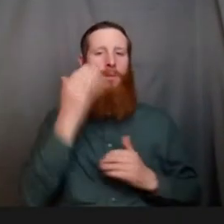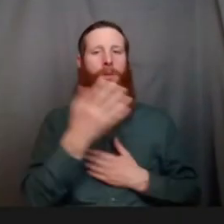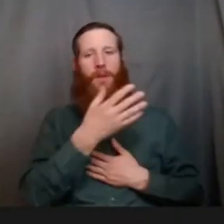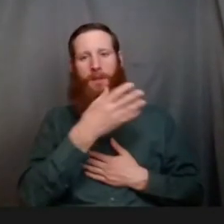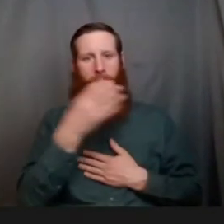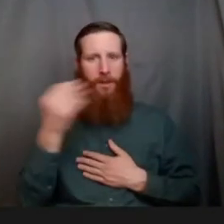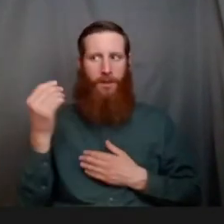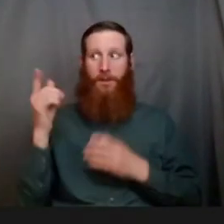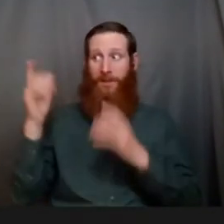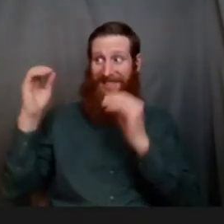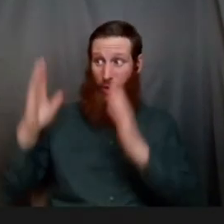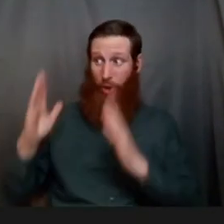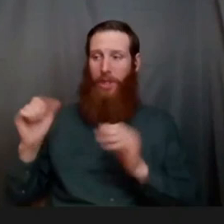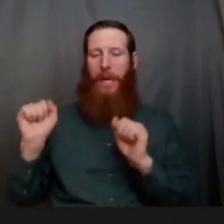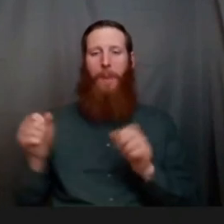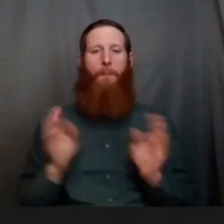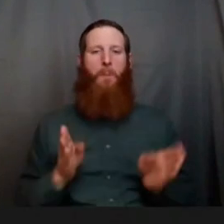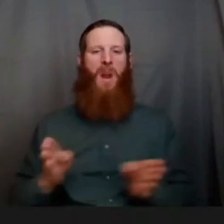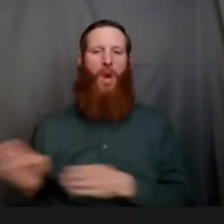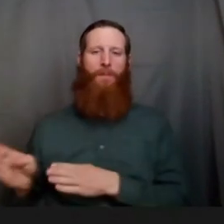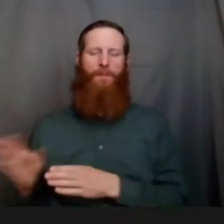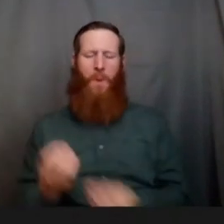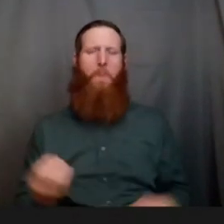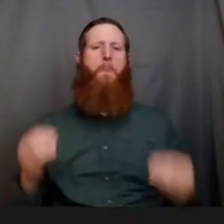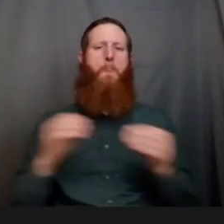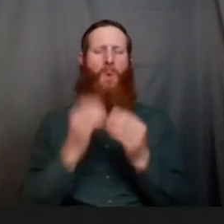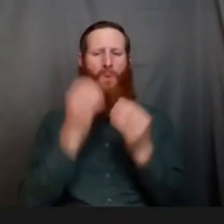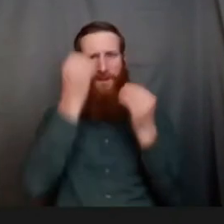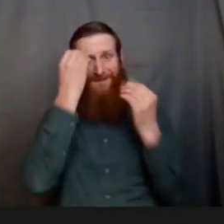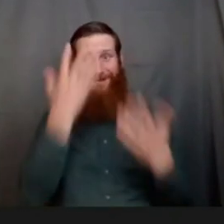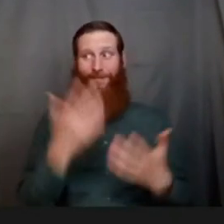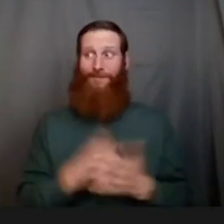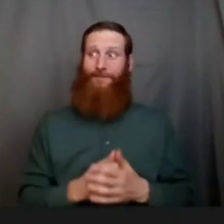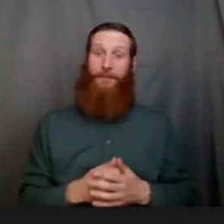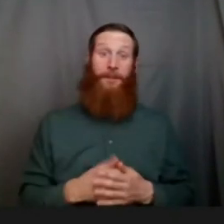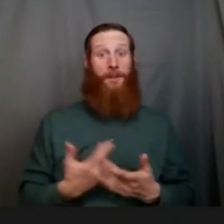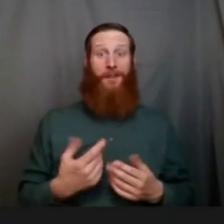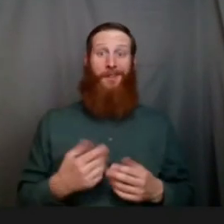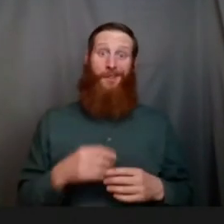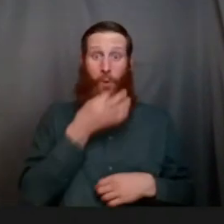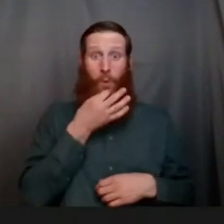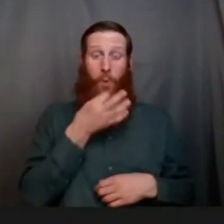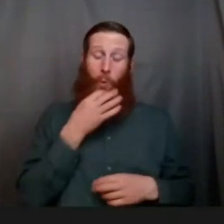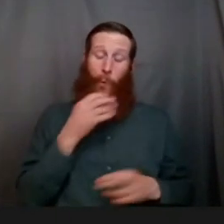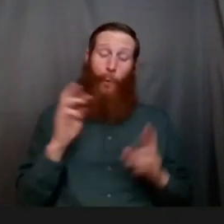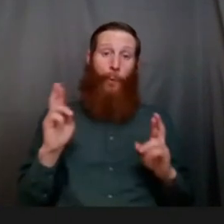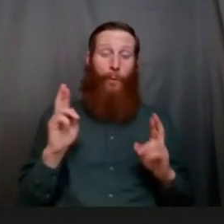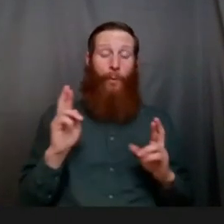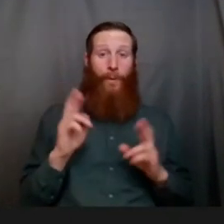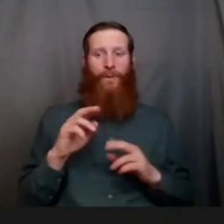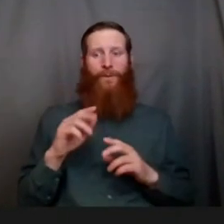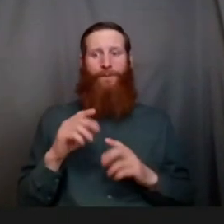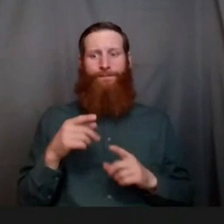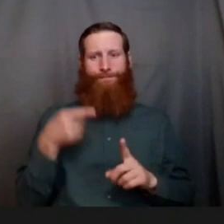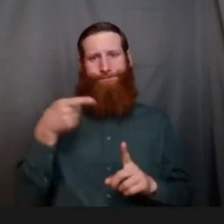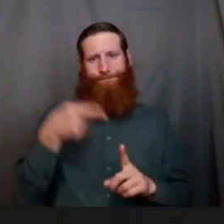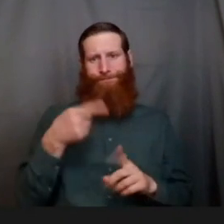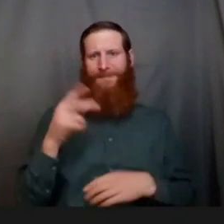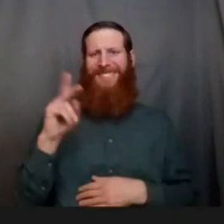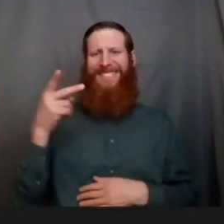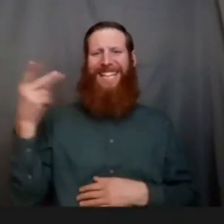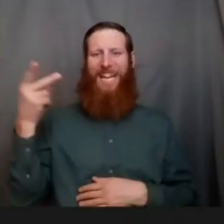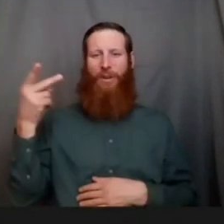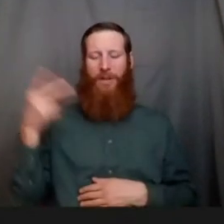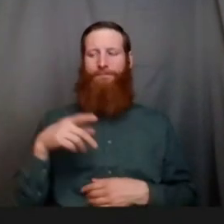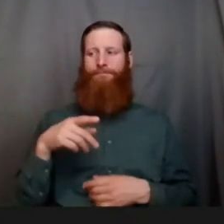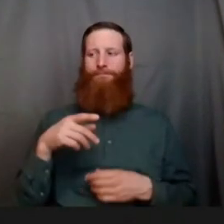prepare as well. So there'll be more information, hopefully shortly, coming about the secondary tentative agreement and